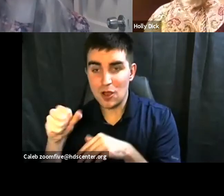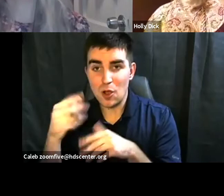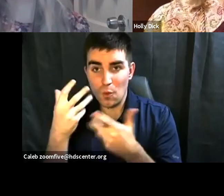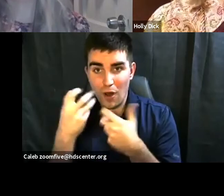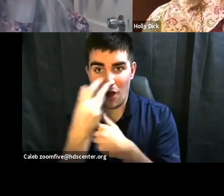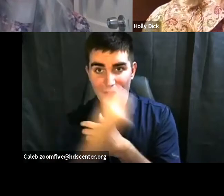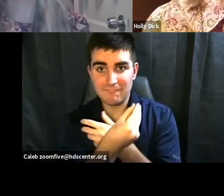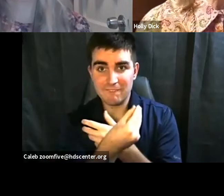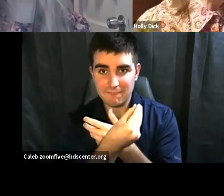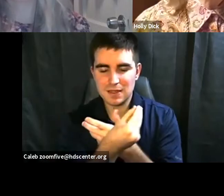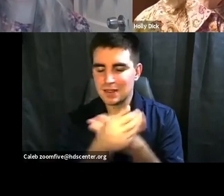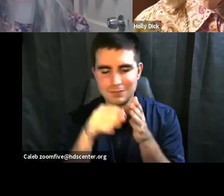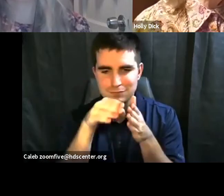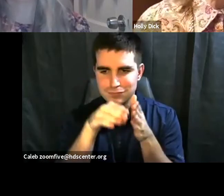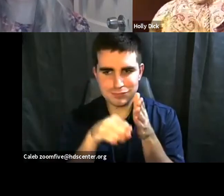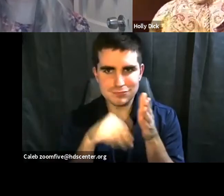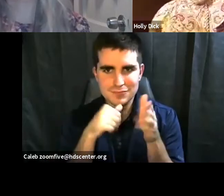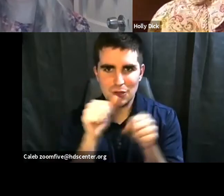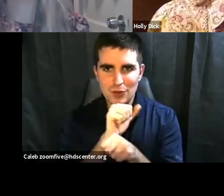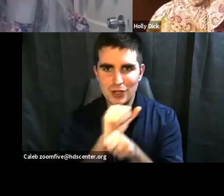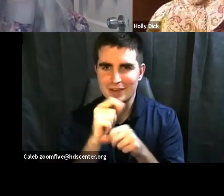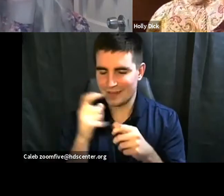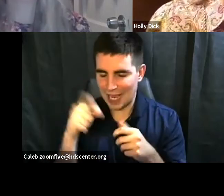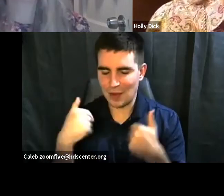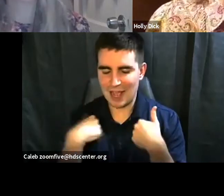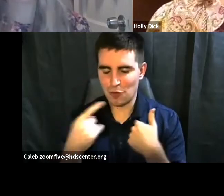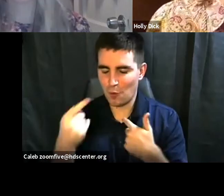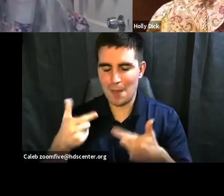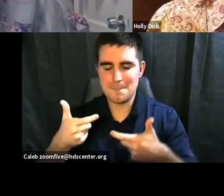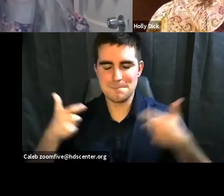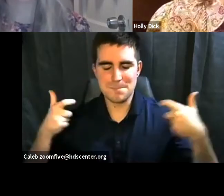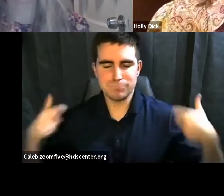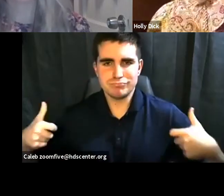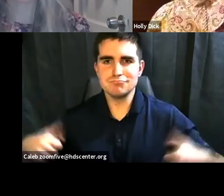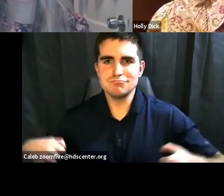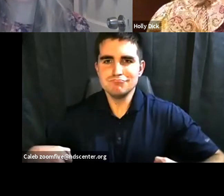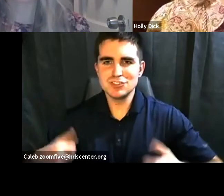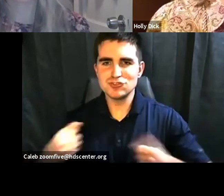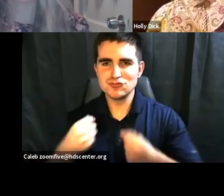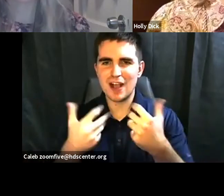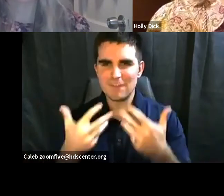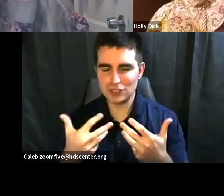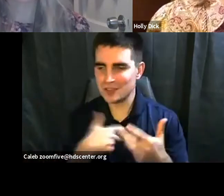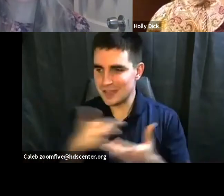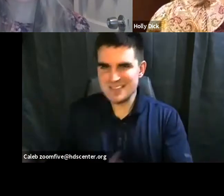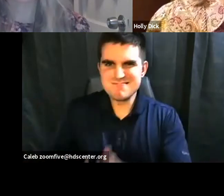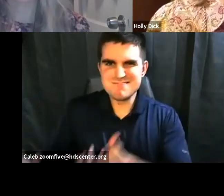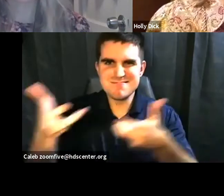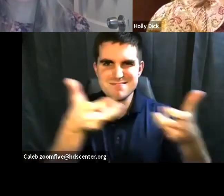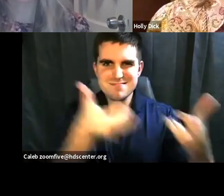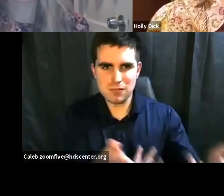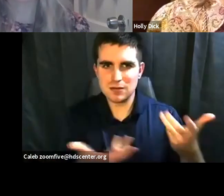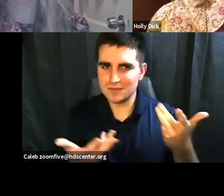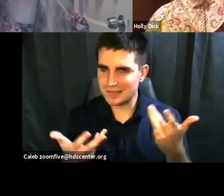lot of brawny drivers come and lift him off the bus. So in those days, it was a hairy kind of thing until you